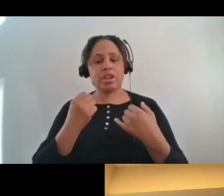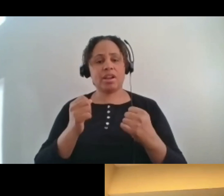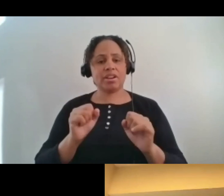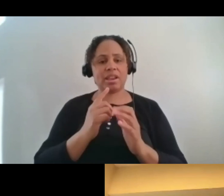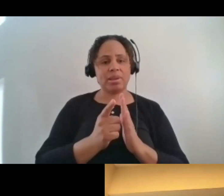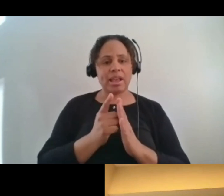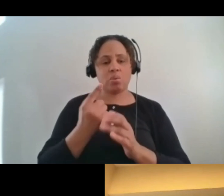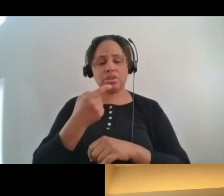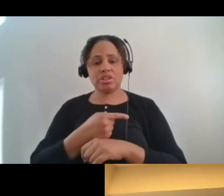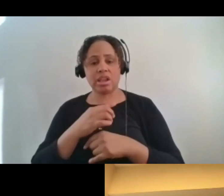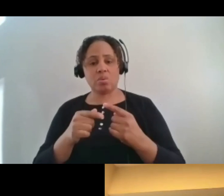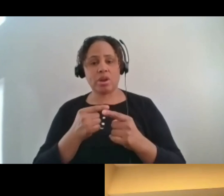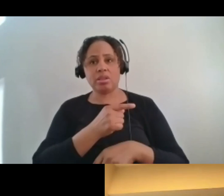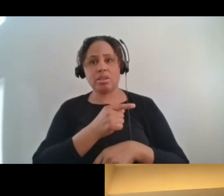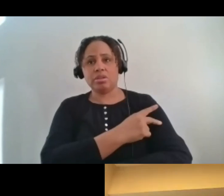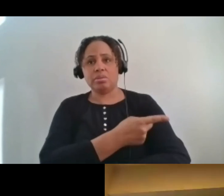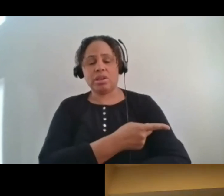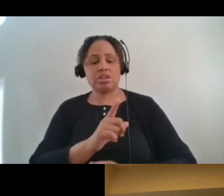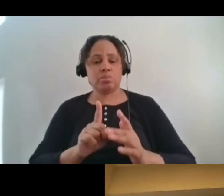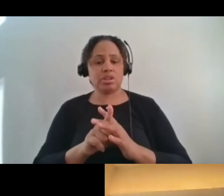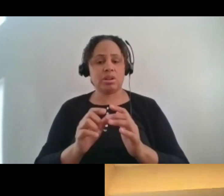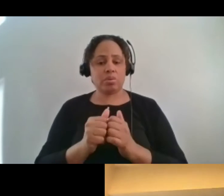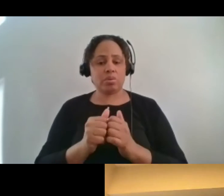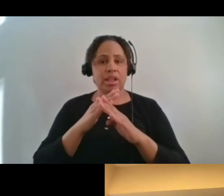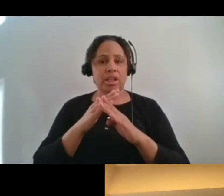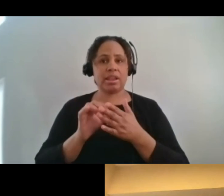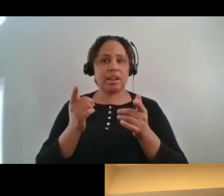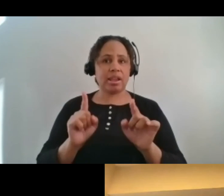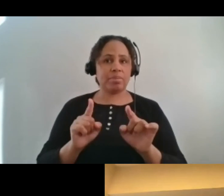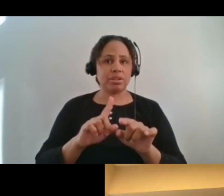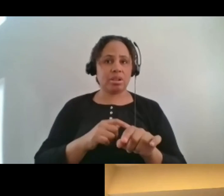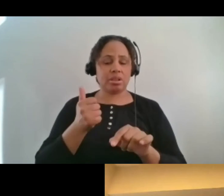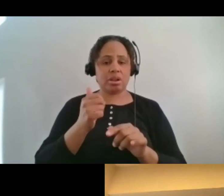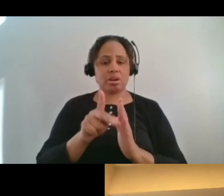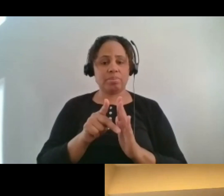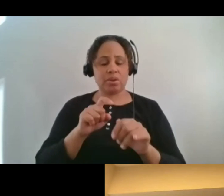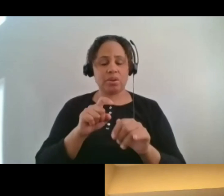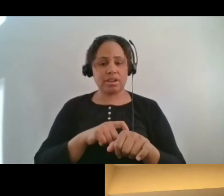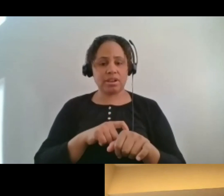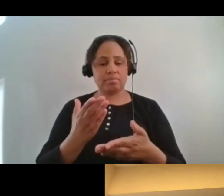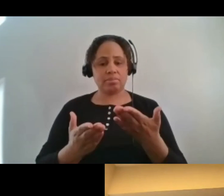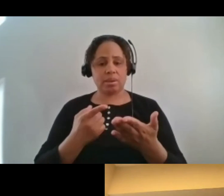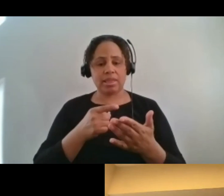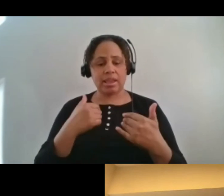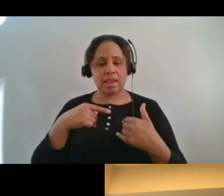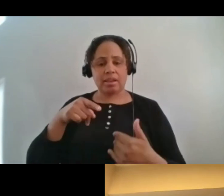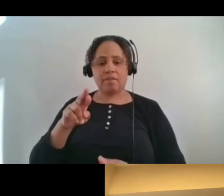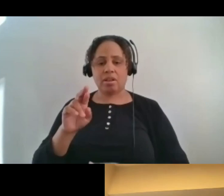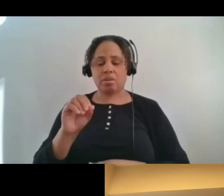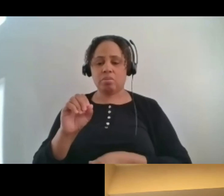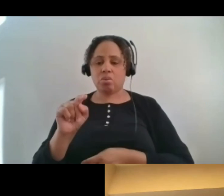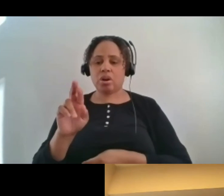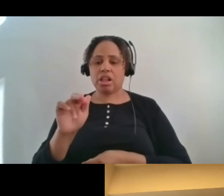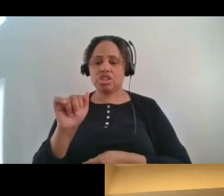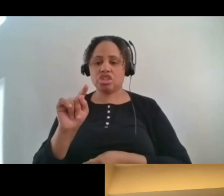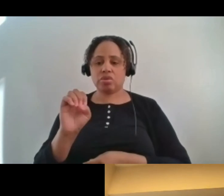who are presenting with a blockage that occurs over a much longer period of time. Let's say they have a prostate that's enlarged,